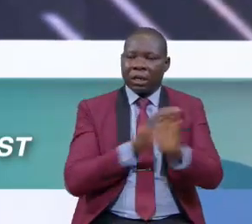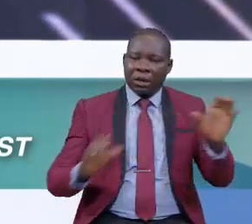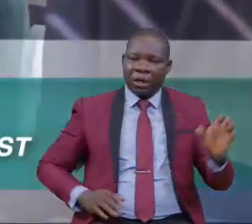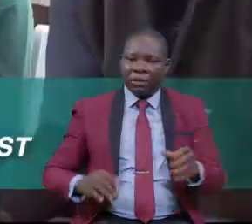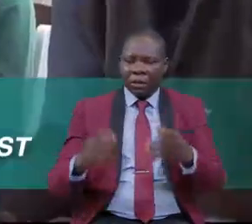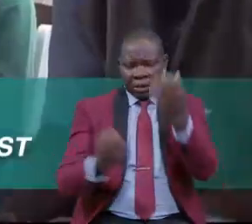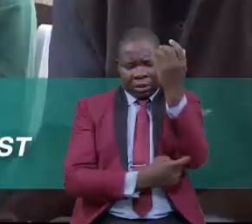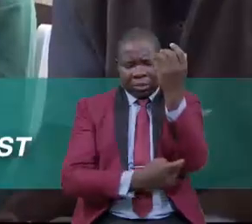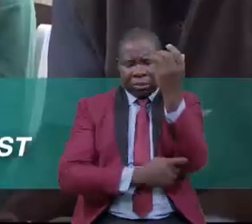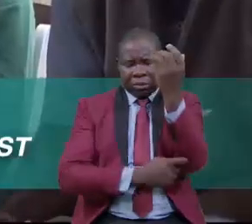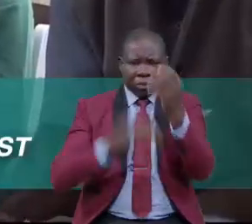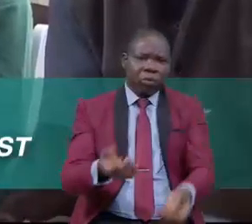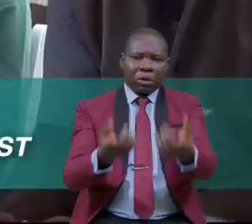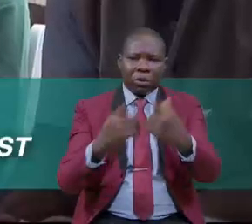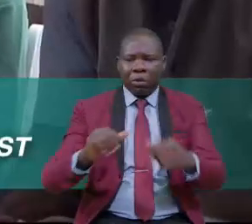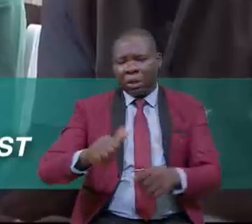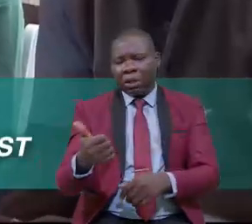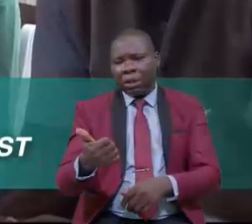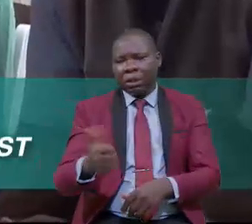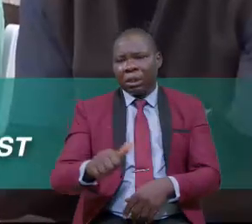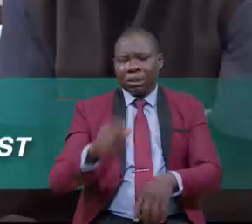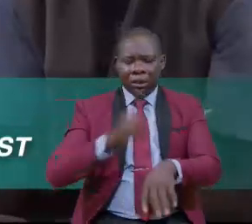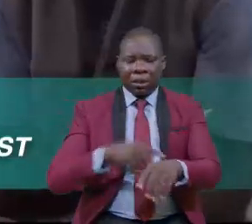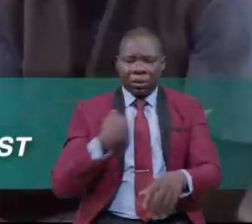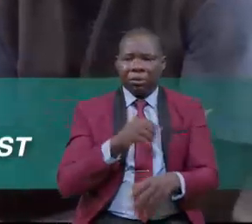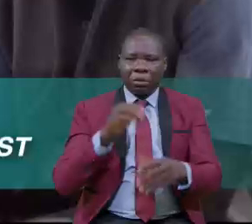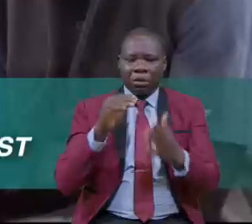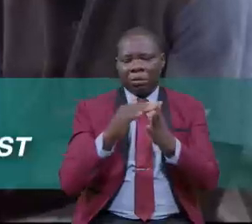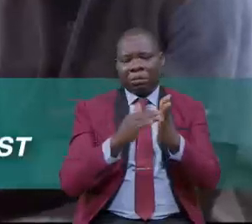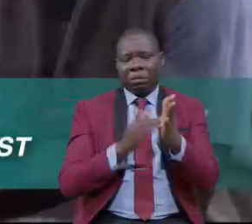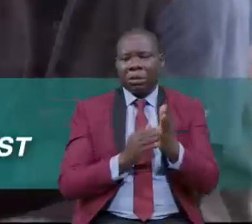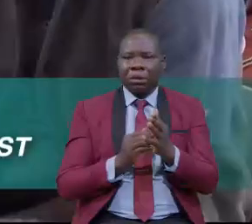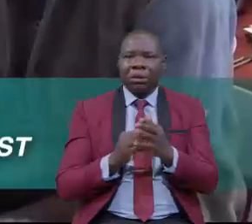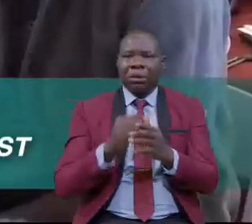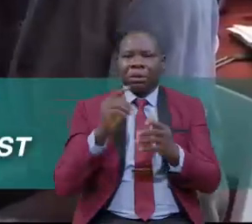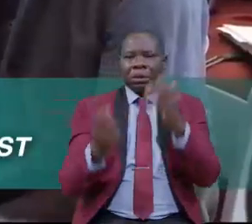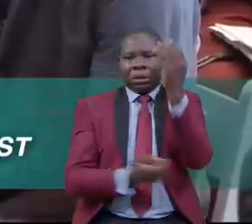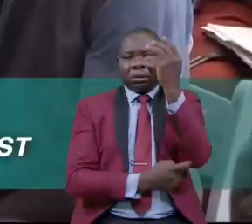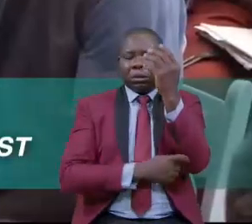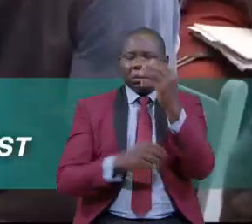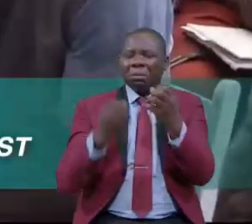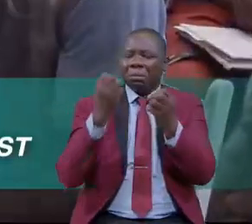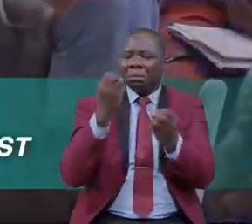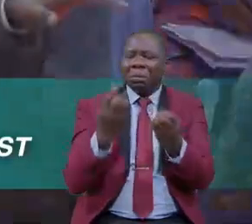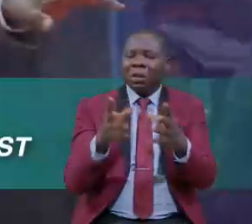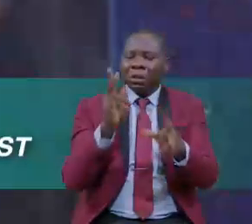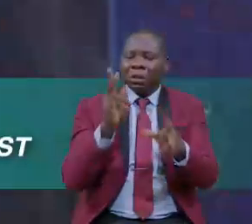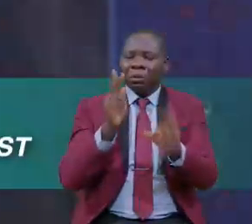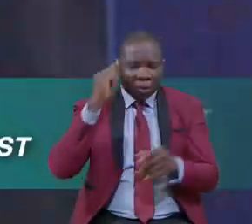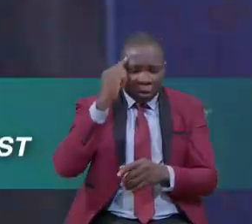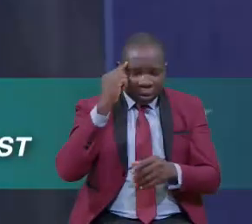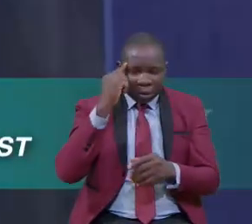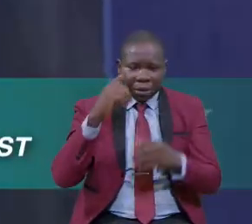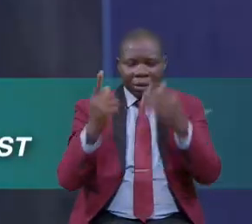anytime we mention temptation, there'll be people that most people think temptation to immorality.